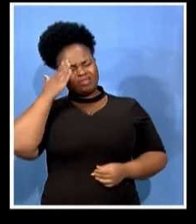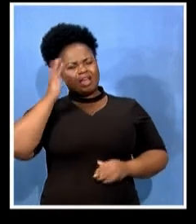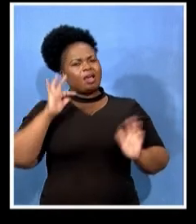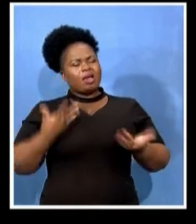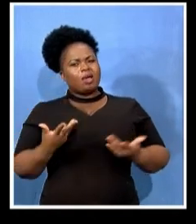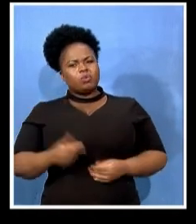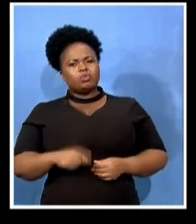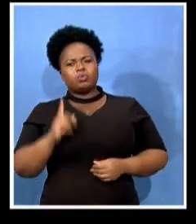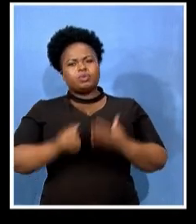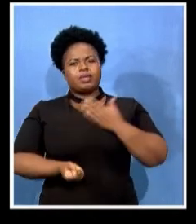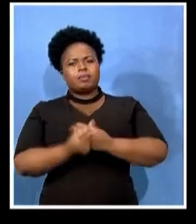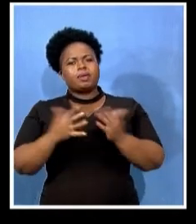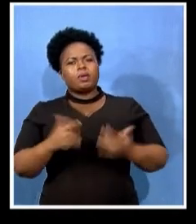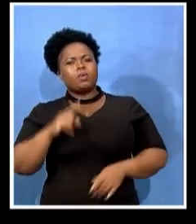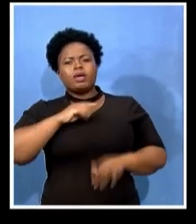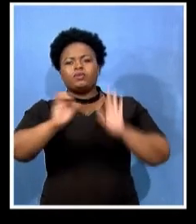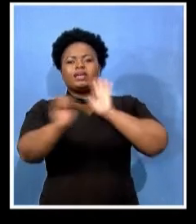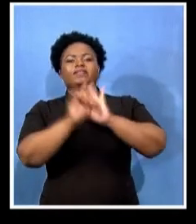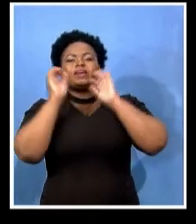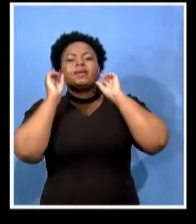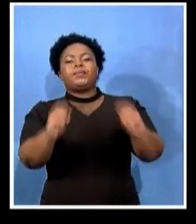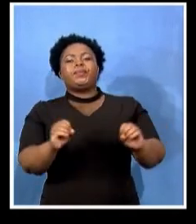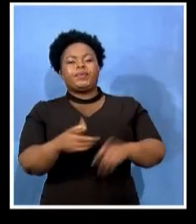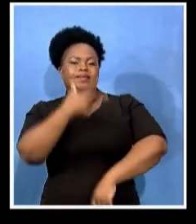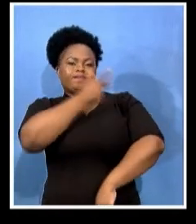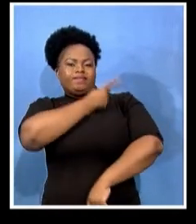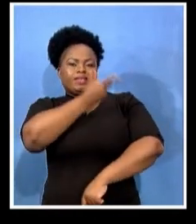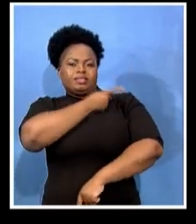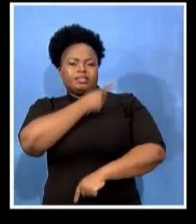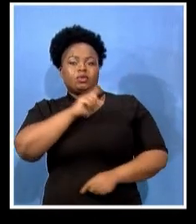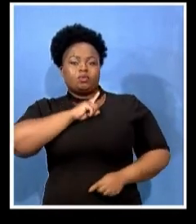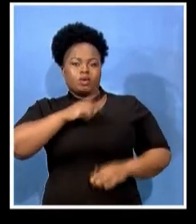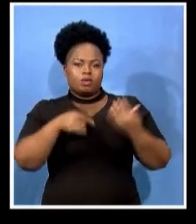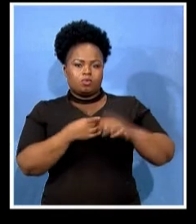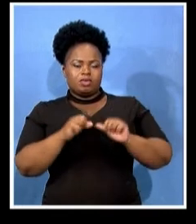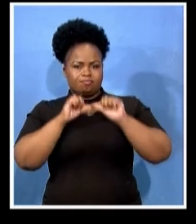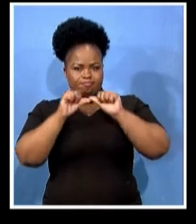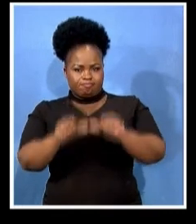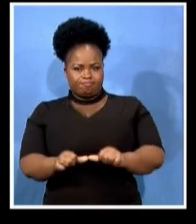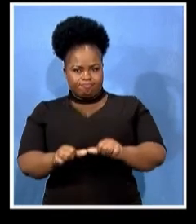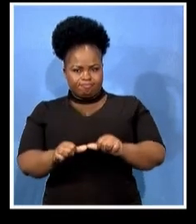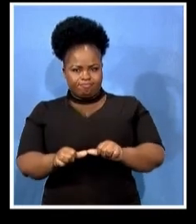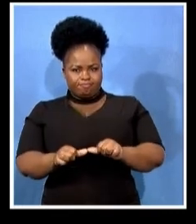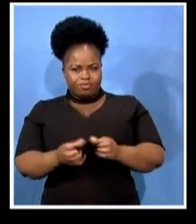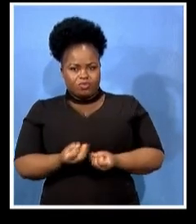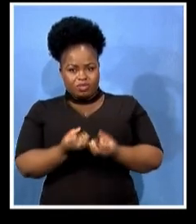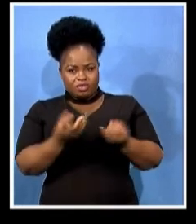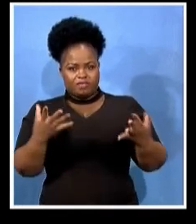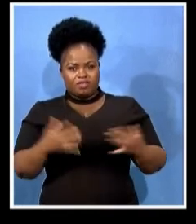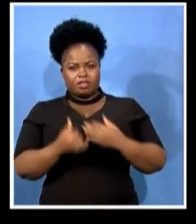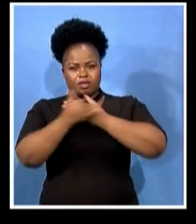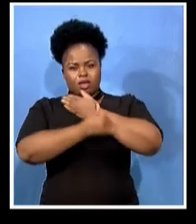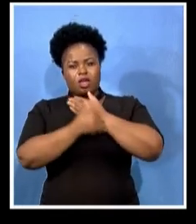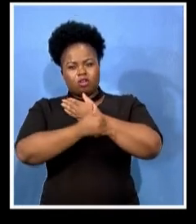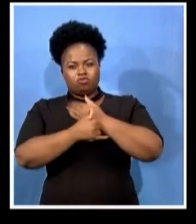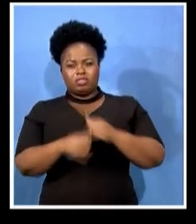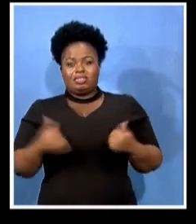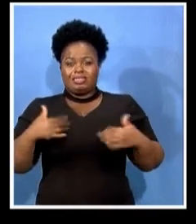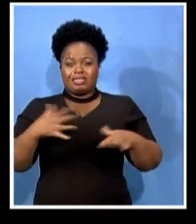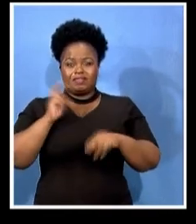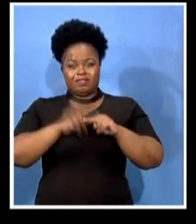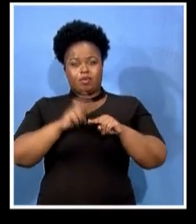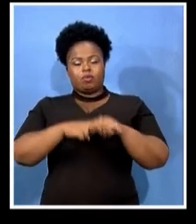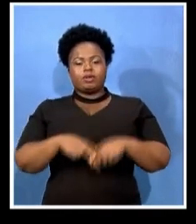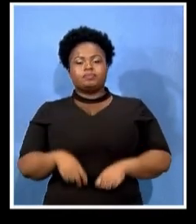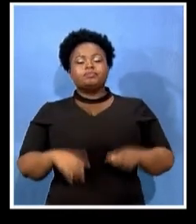identified a vaccine that will be running, rolling out in the country as of February? And secondly, what then becomes the role